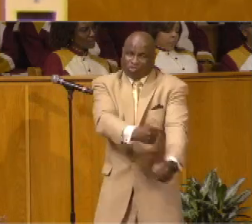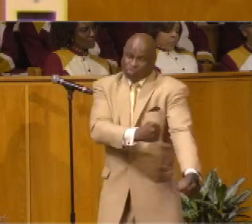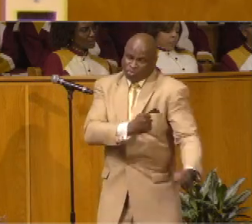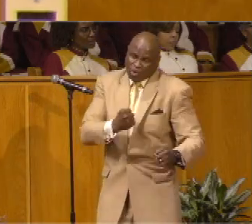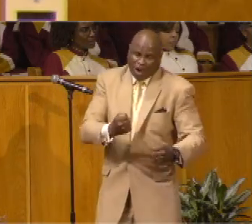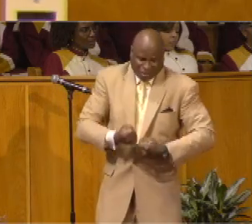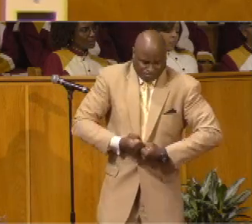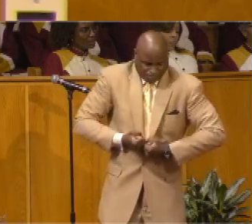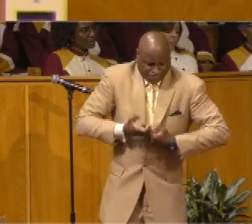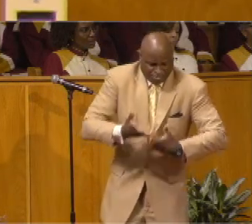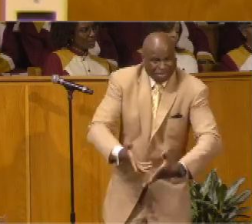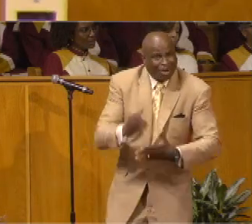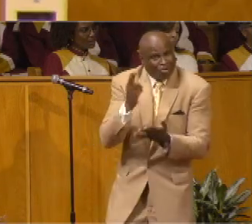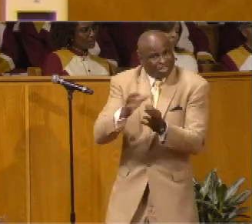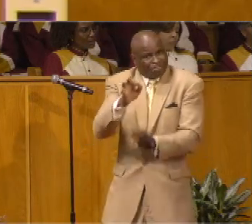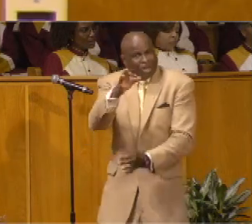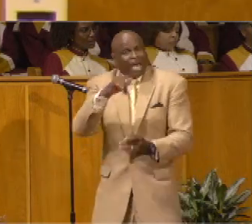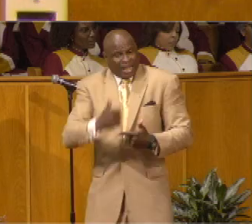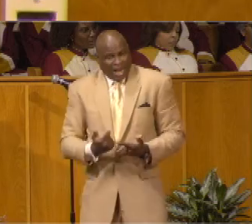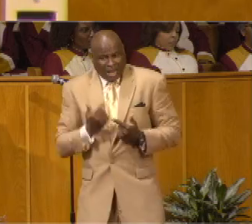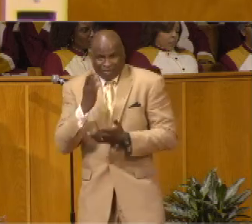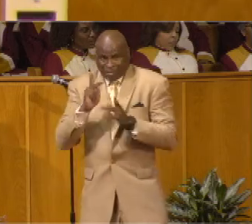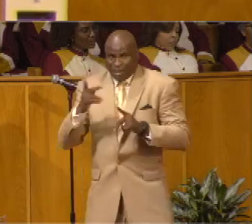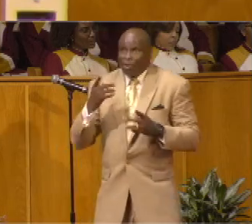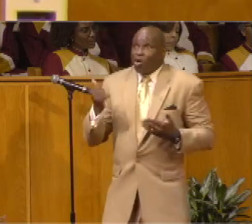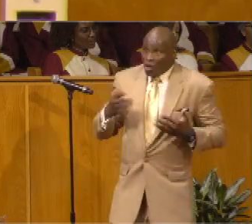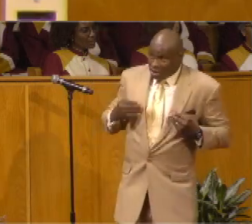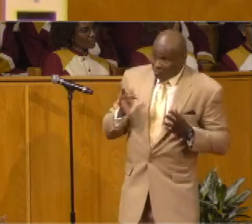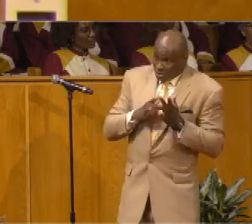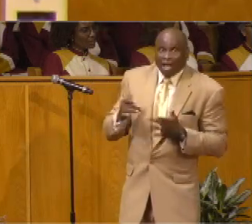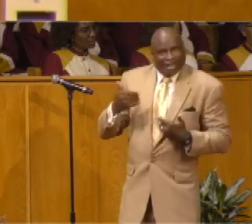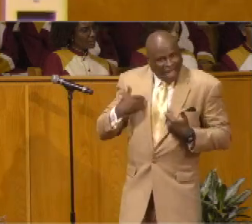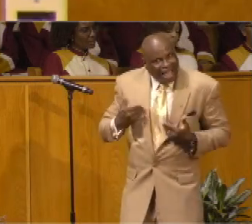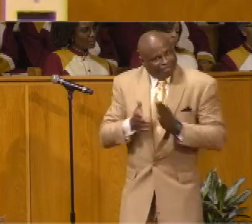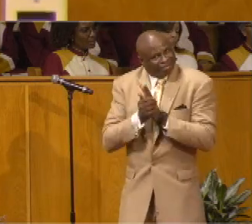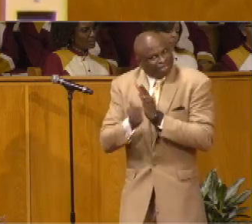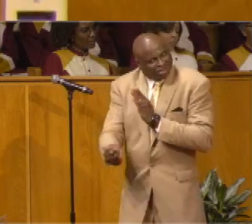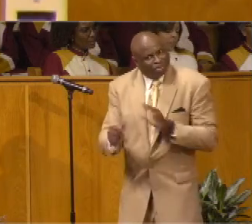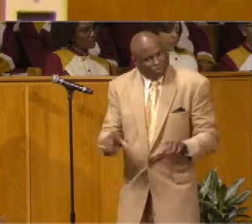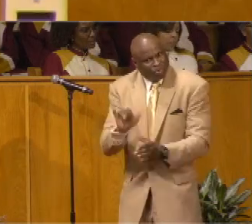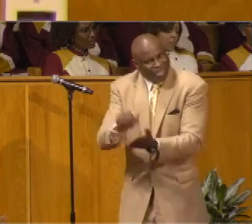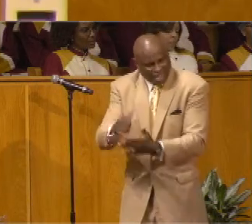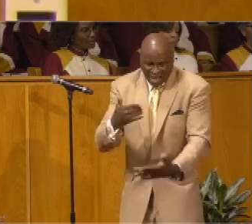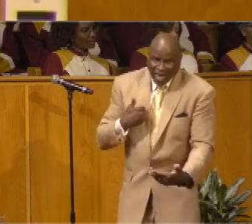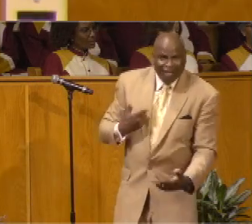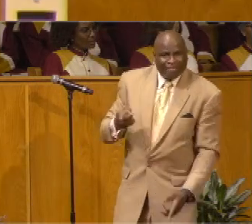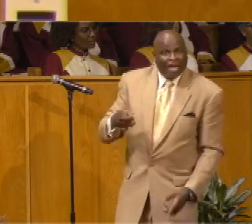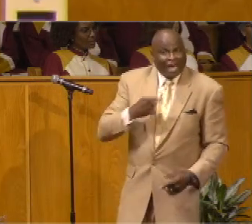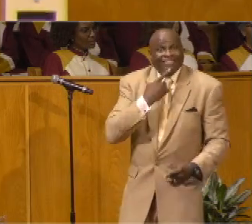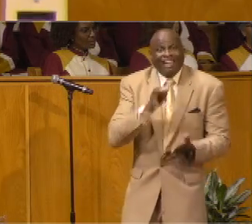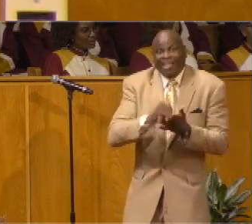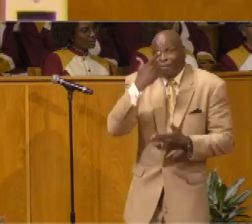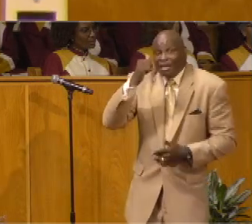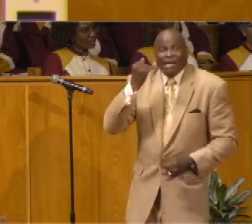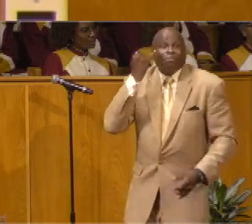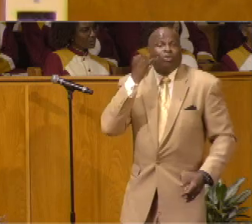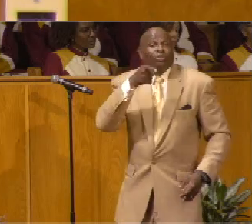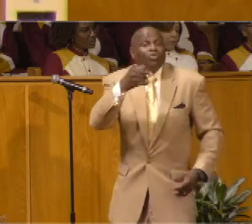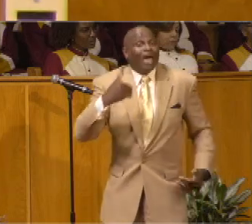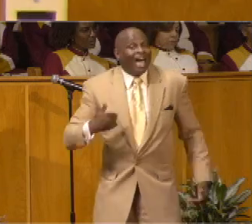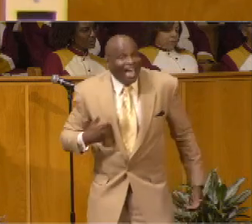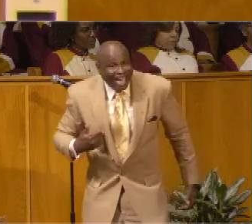of the Holy Spirit in the life of some believers. And I say that because if you